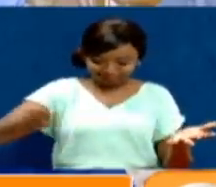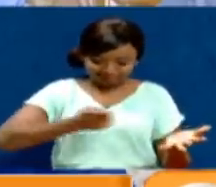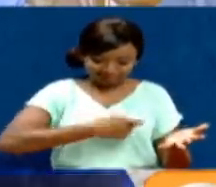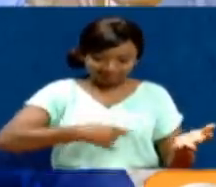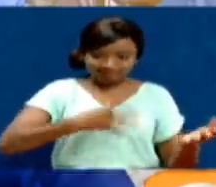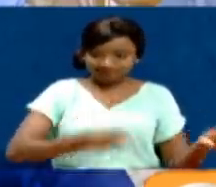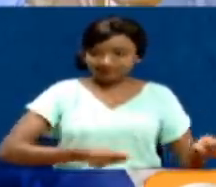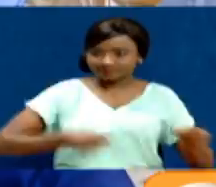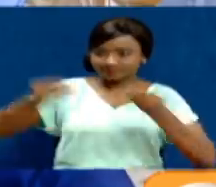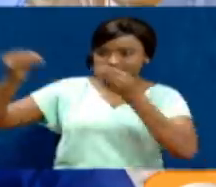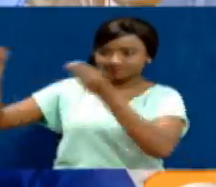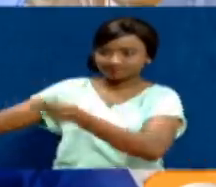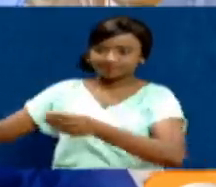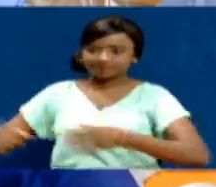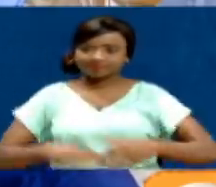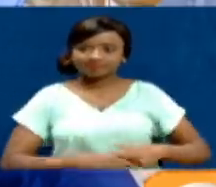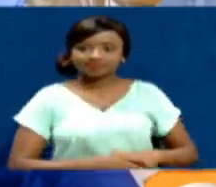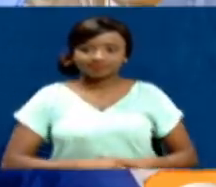well,